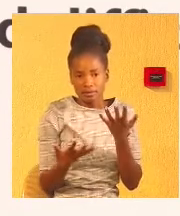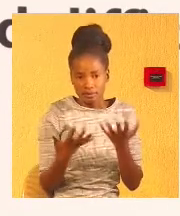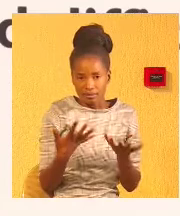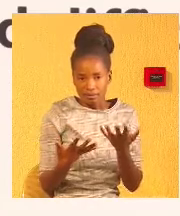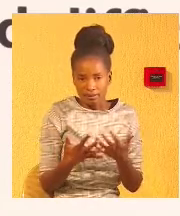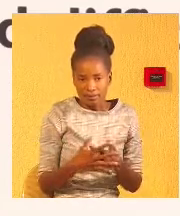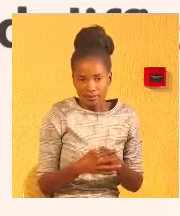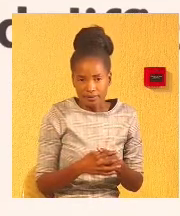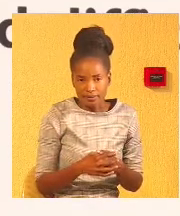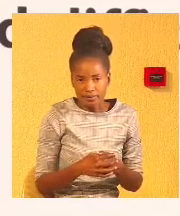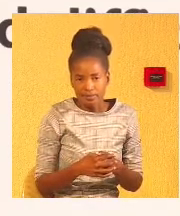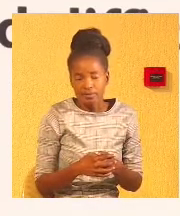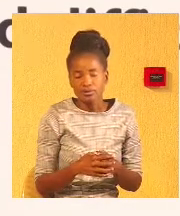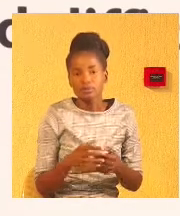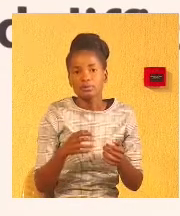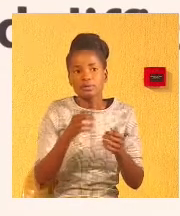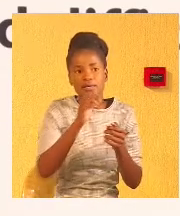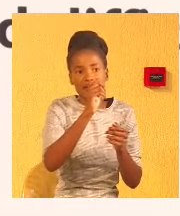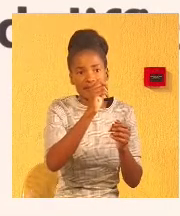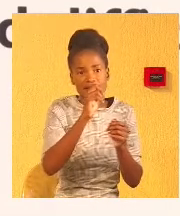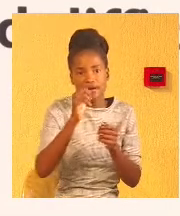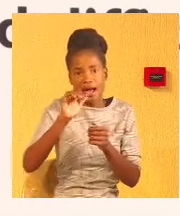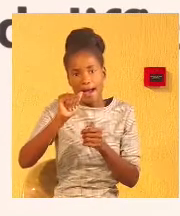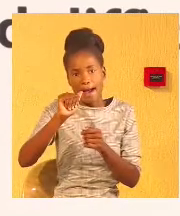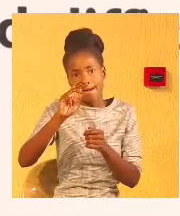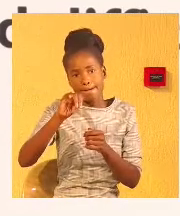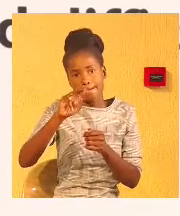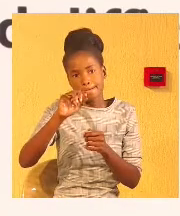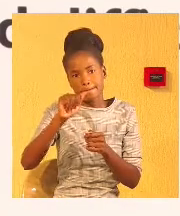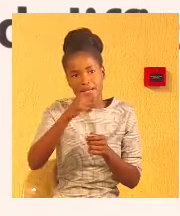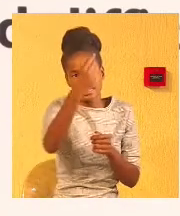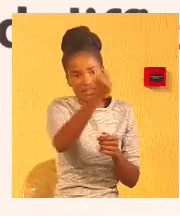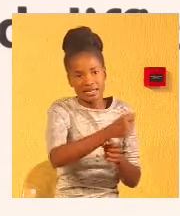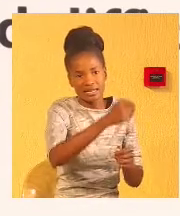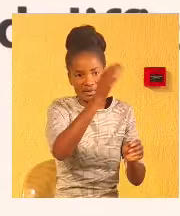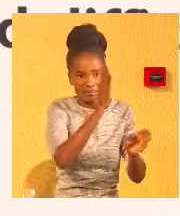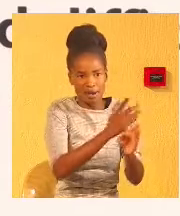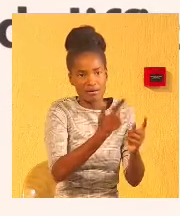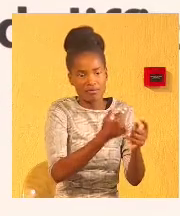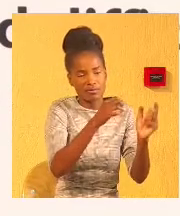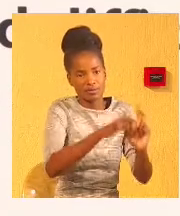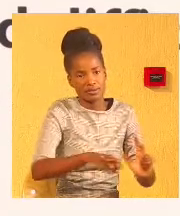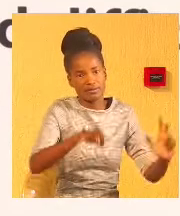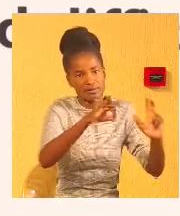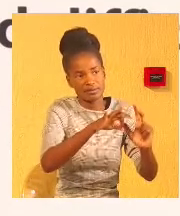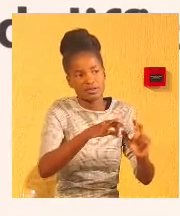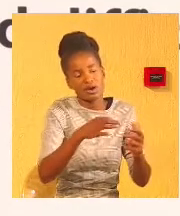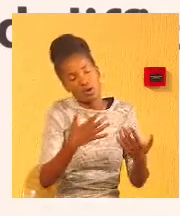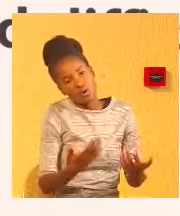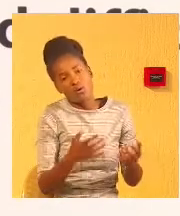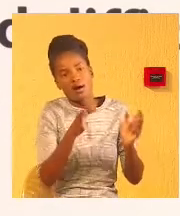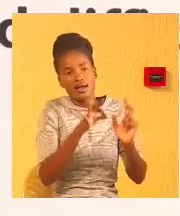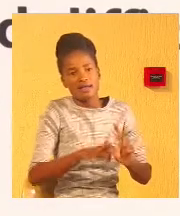get the produce from the farmers directly, or when the farmers have to then only sell directly to